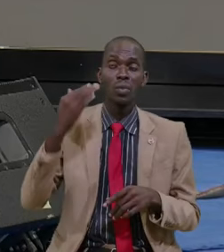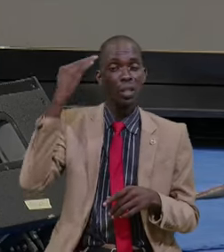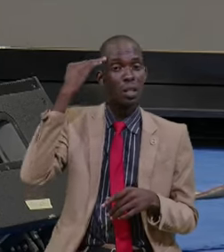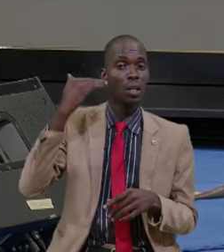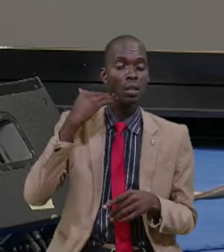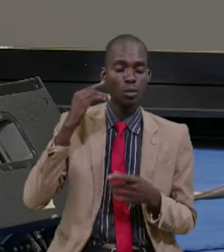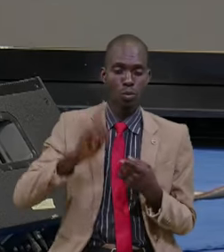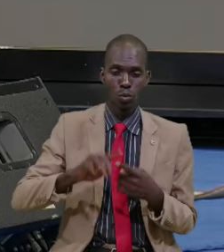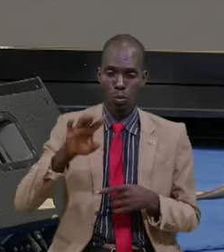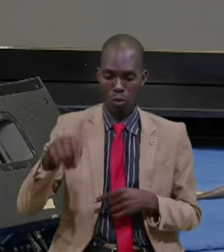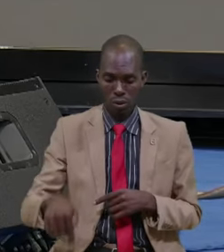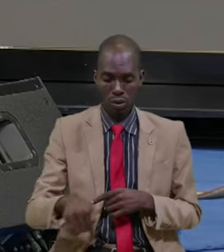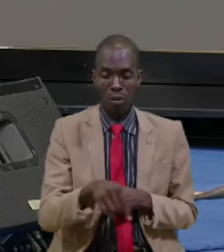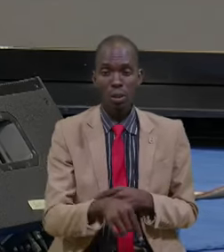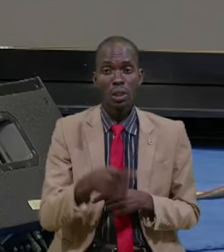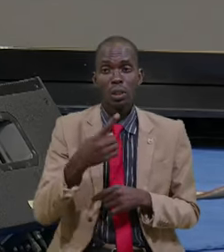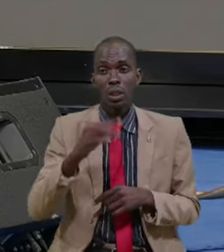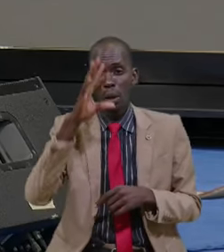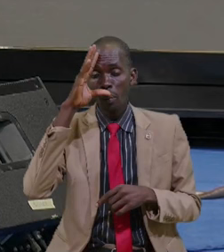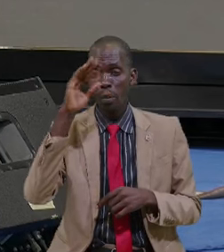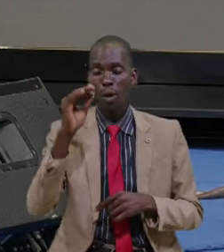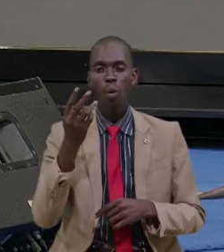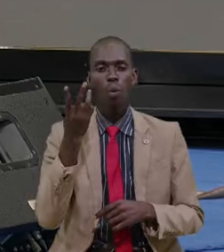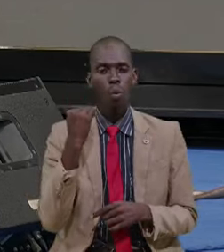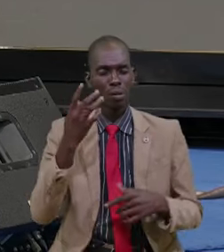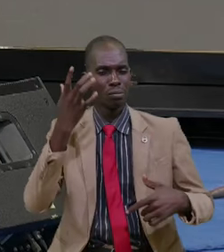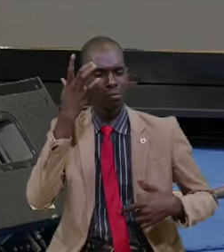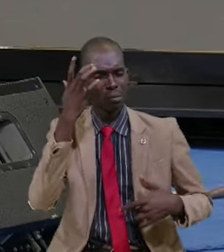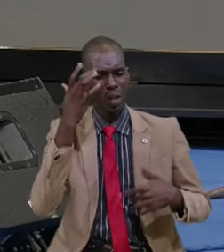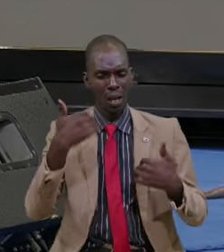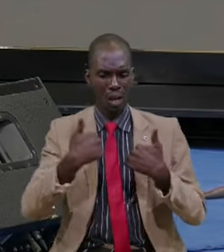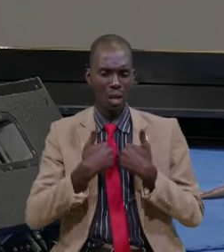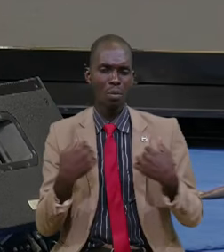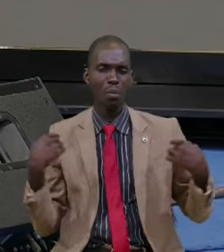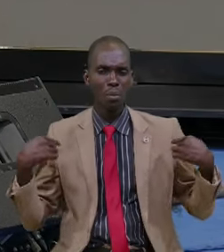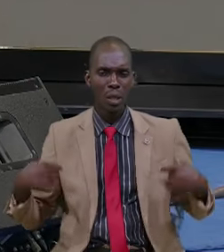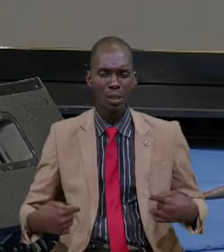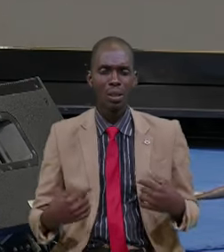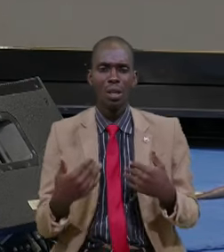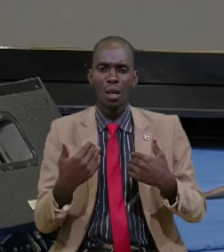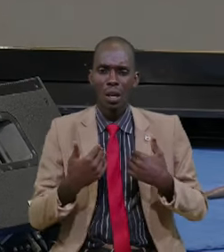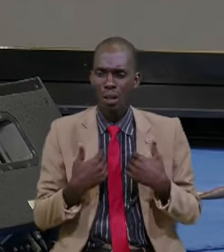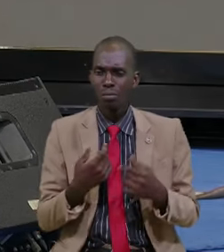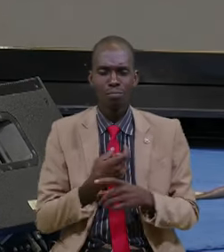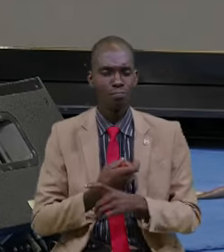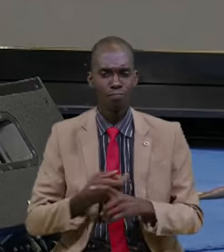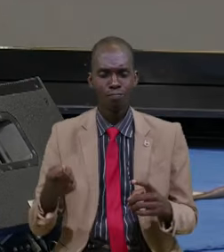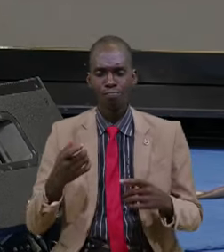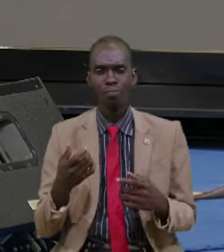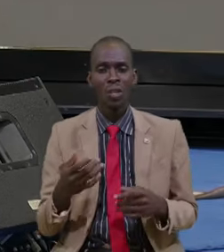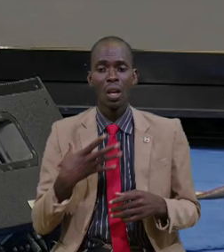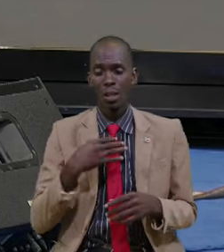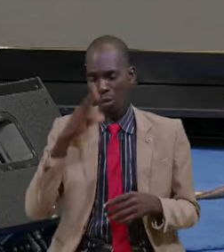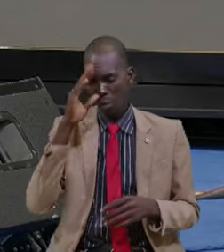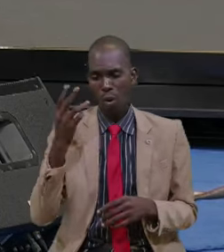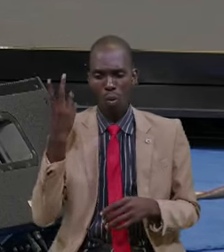toe. The man was sick. He had pain. He had plague. He was rolling on